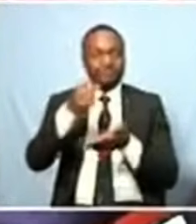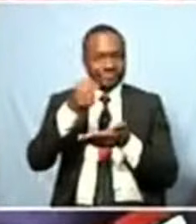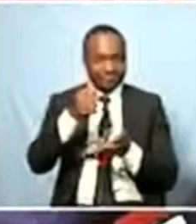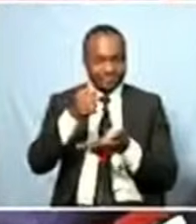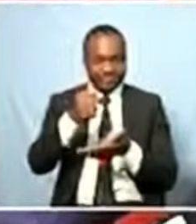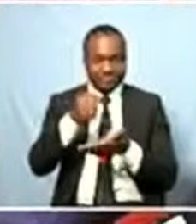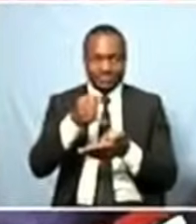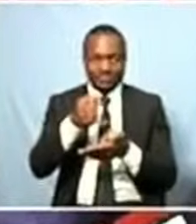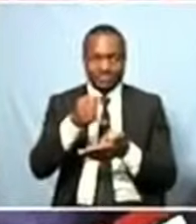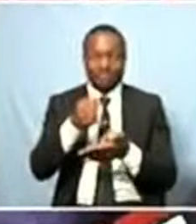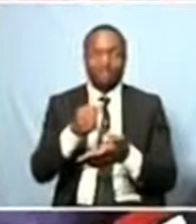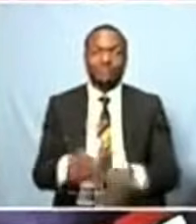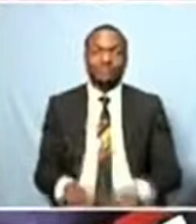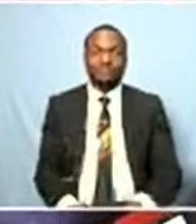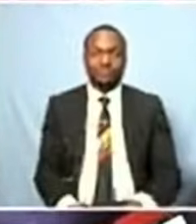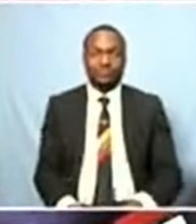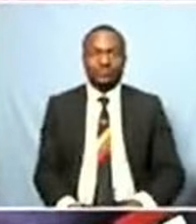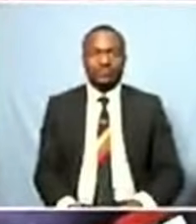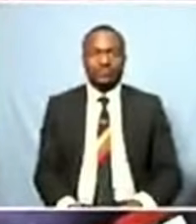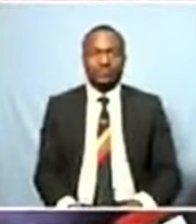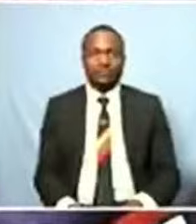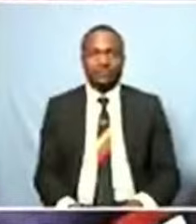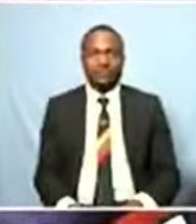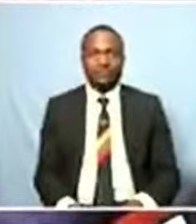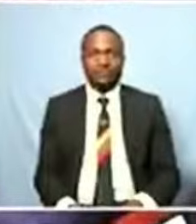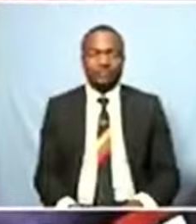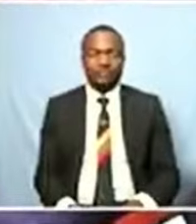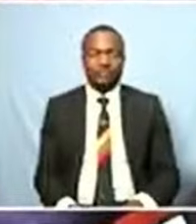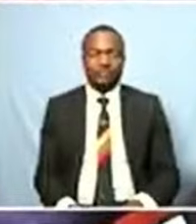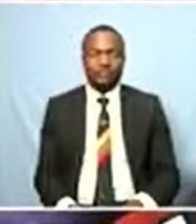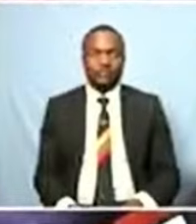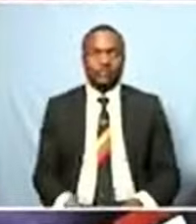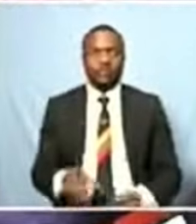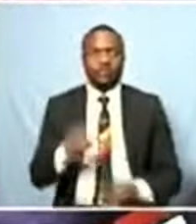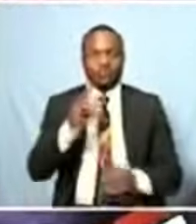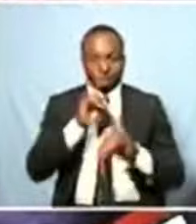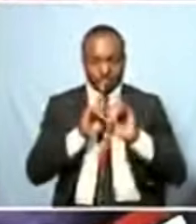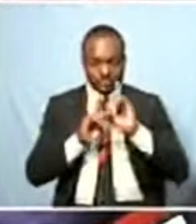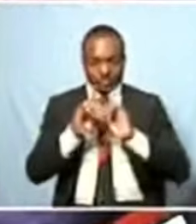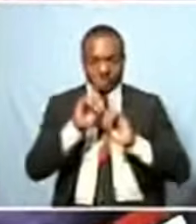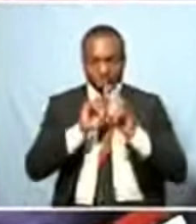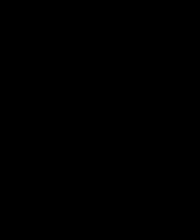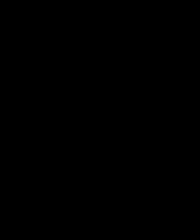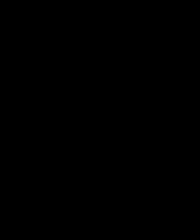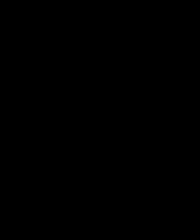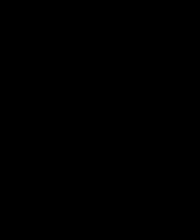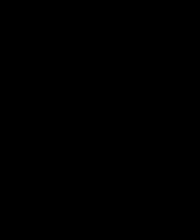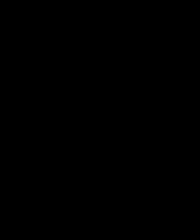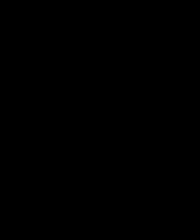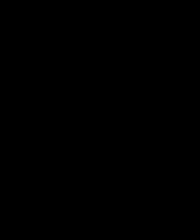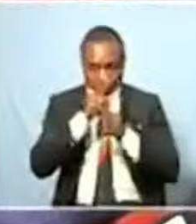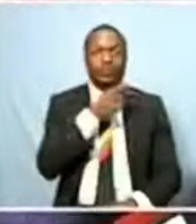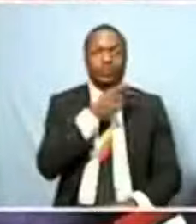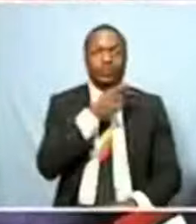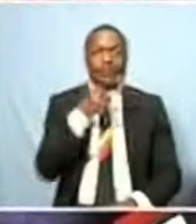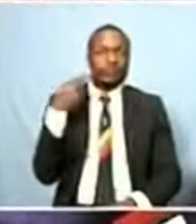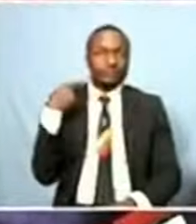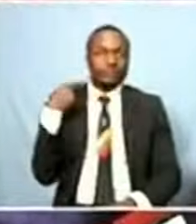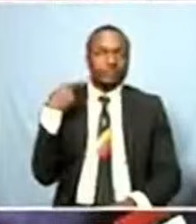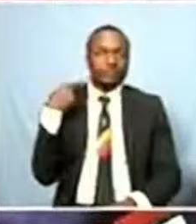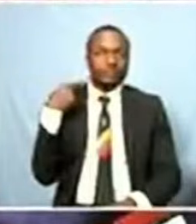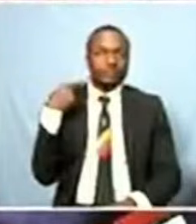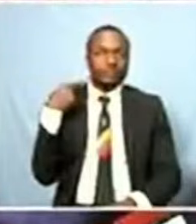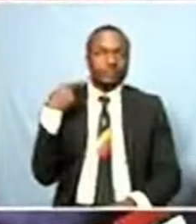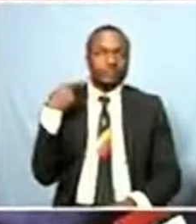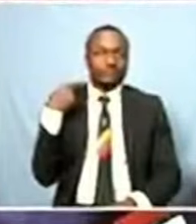expenditure, including capital, constitutional and statutory expenditure, to be considered, the report to be considered. Just now we take it to the floor.